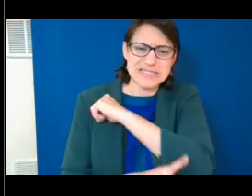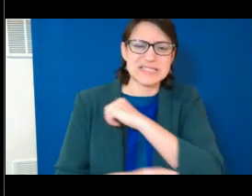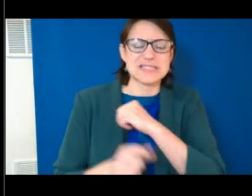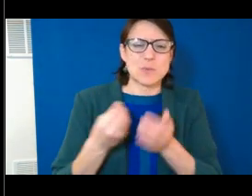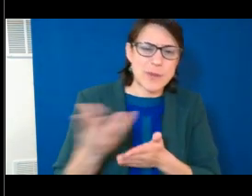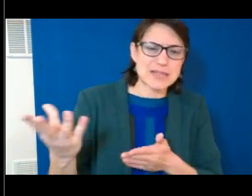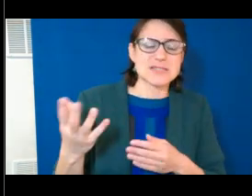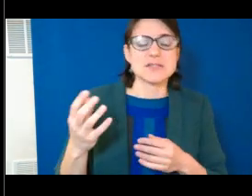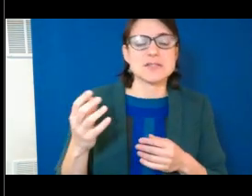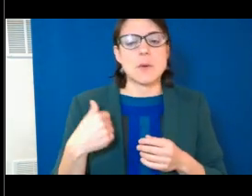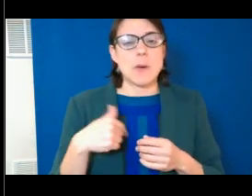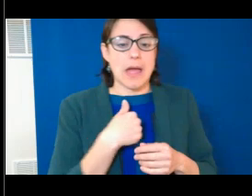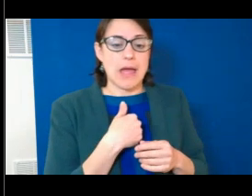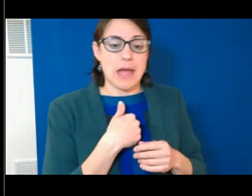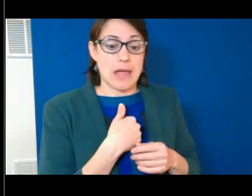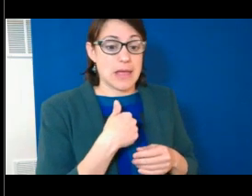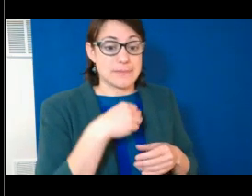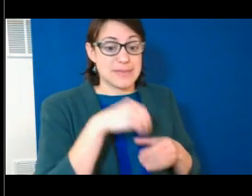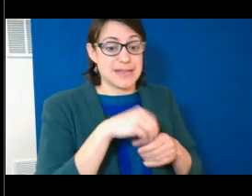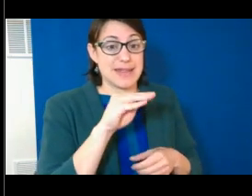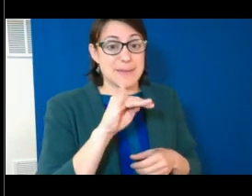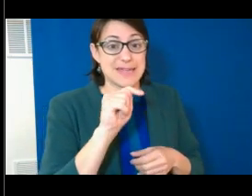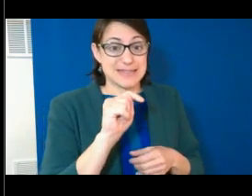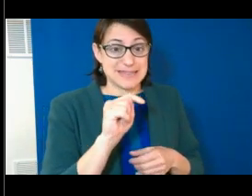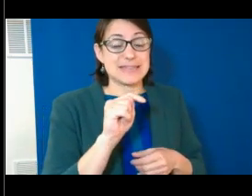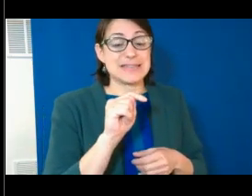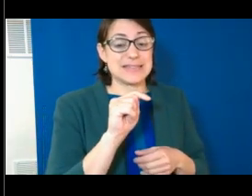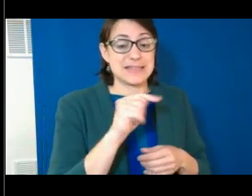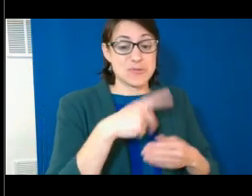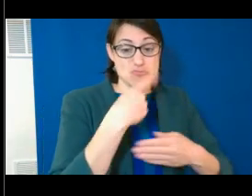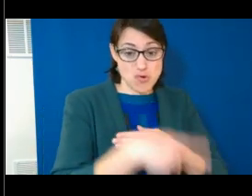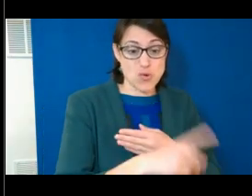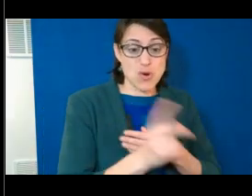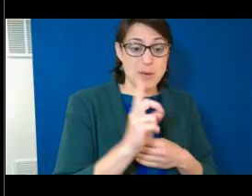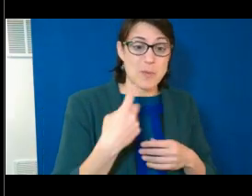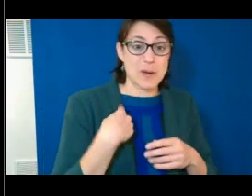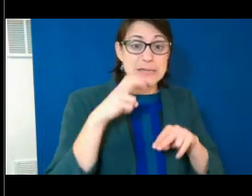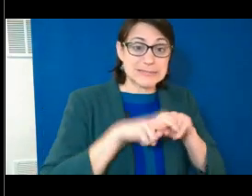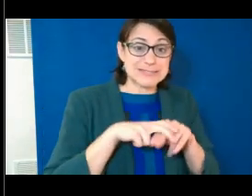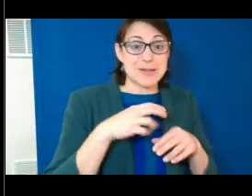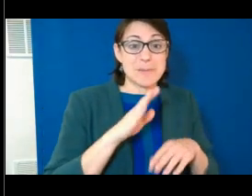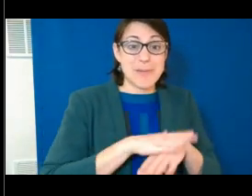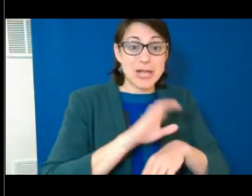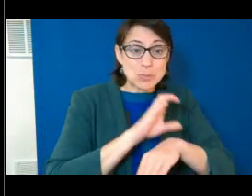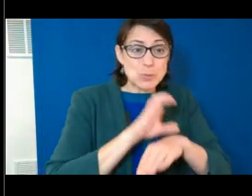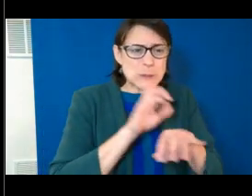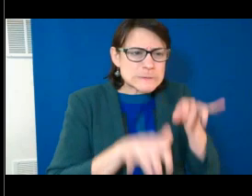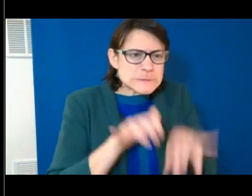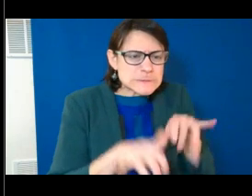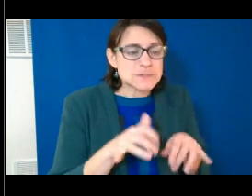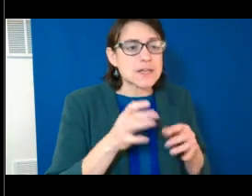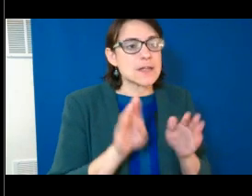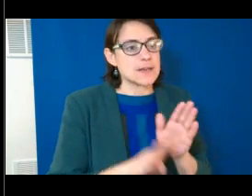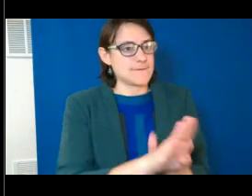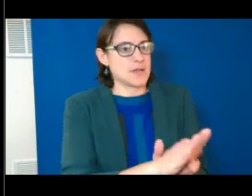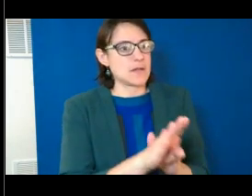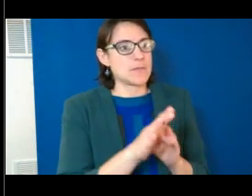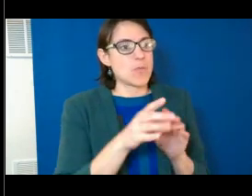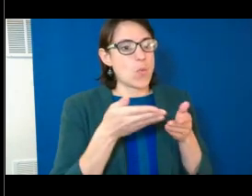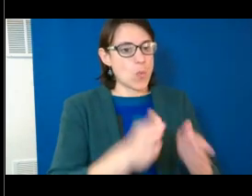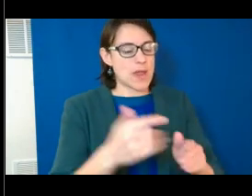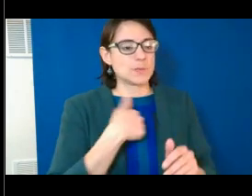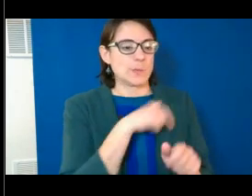behind a computer and I develop data visualizations and interfaces for understanding the flow of debris and potentially understanding where it